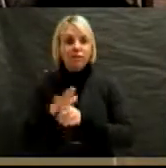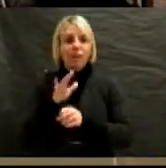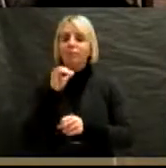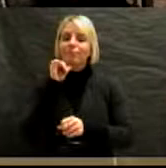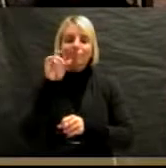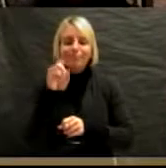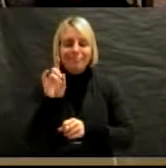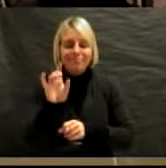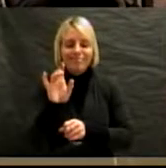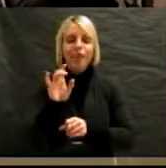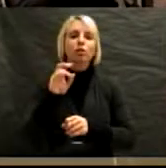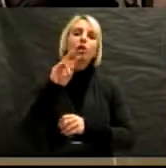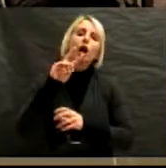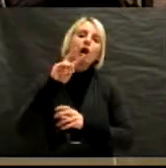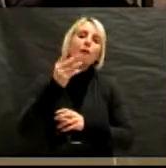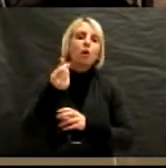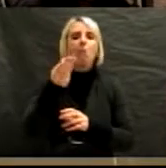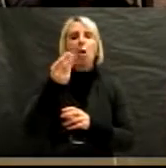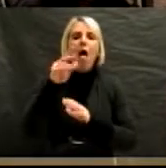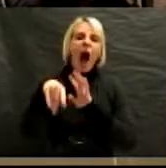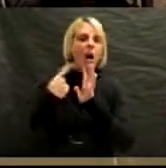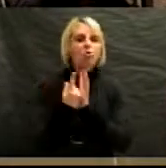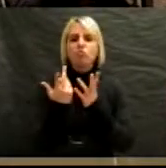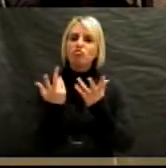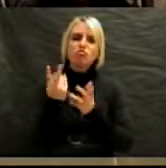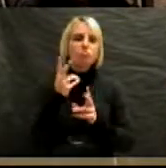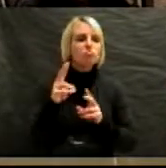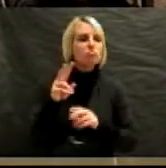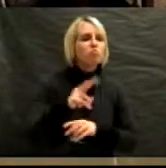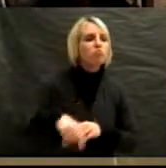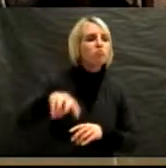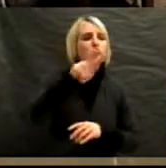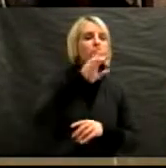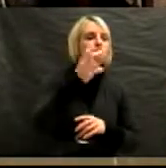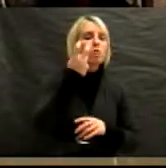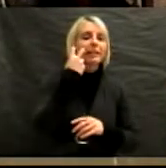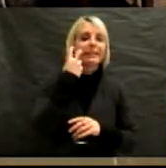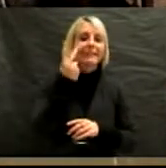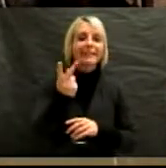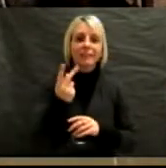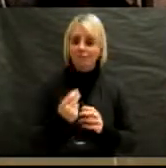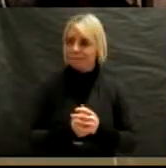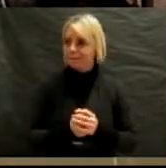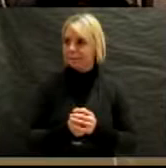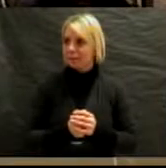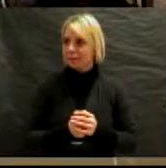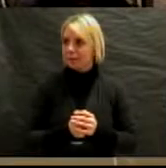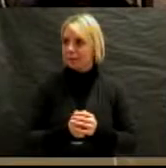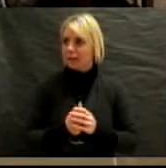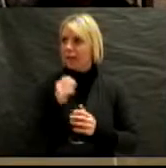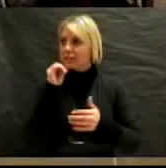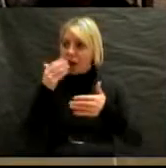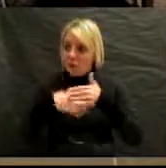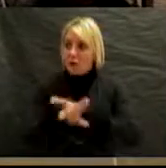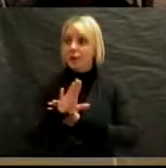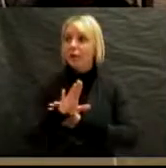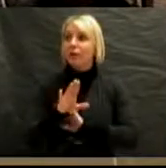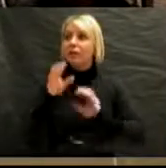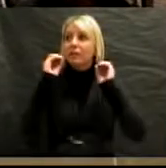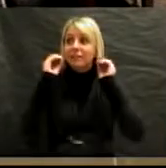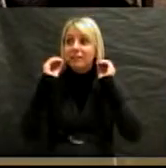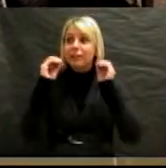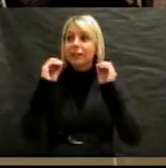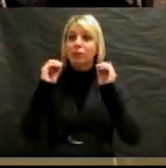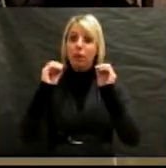it is not? It is not going in there, well, you can certainly teach in the classroom if you want to, get in front of the kids and try, so yeah. It's not a